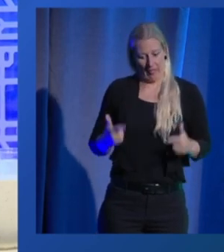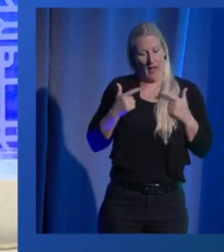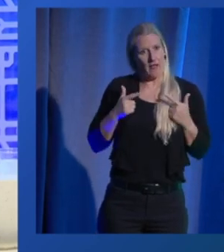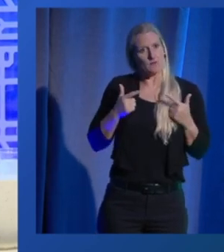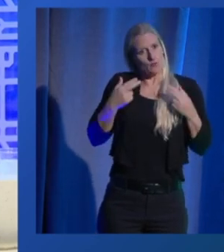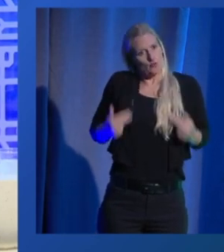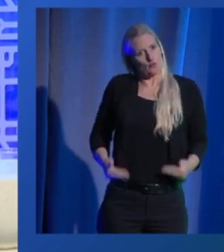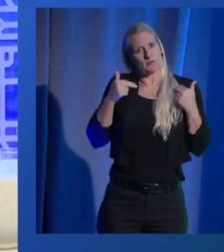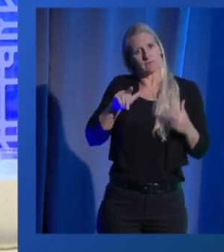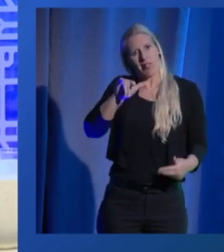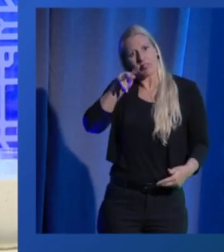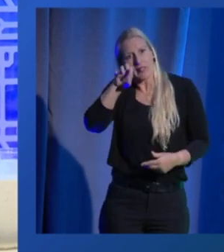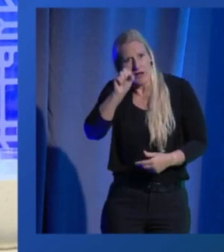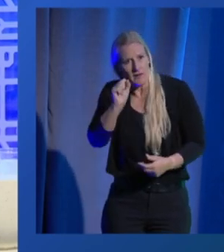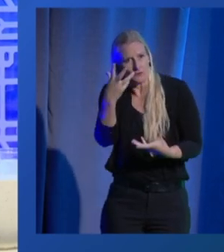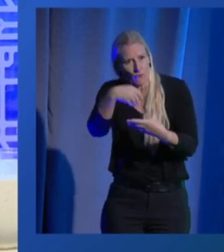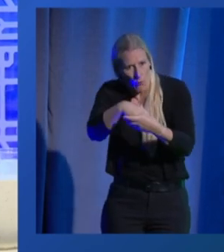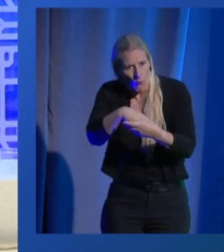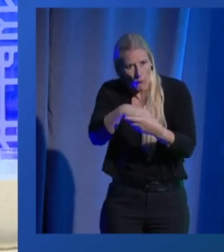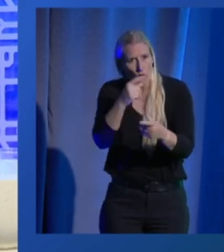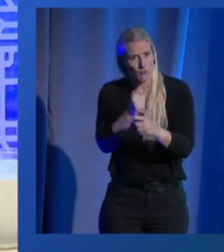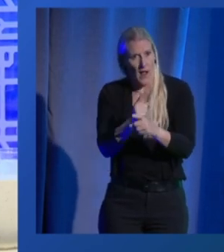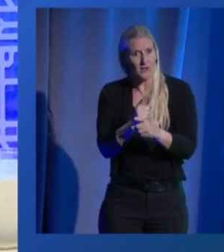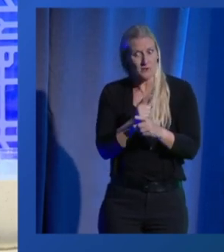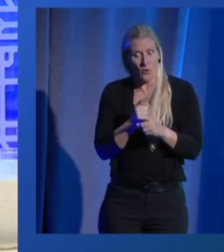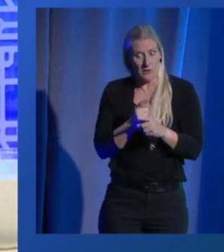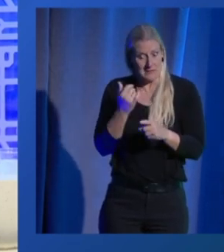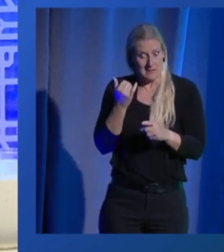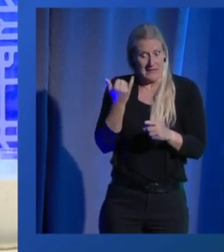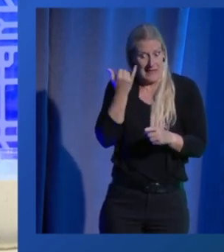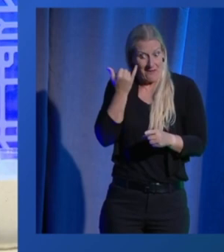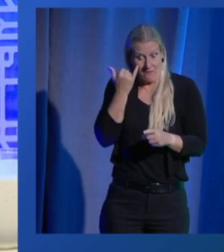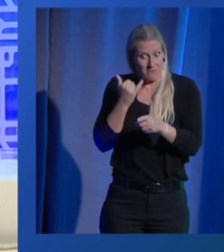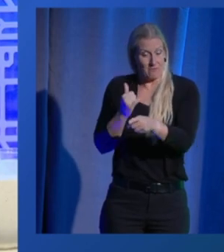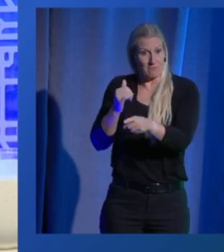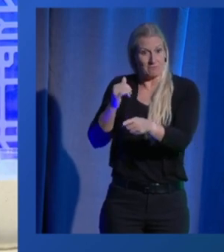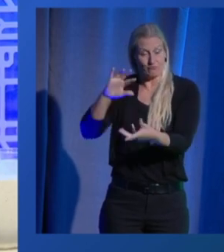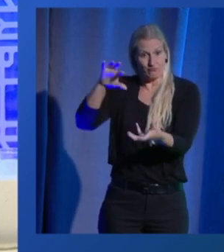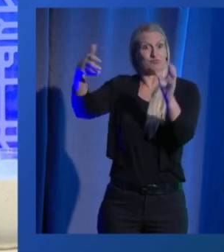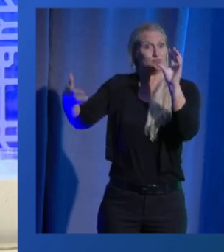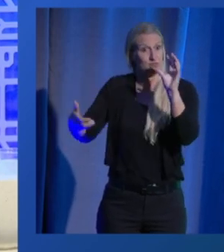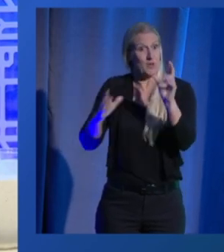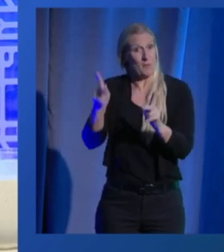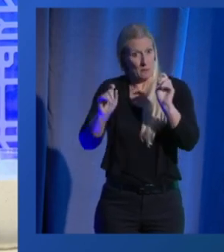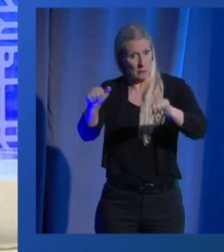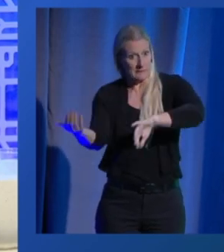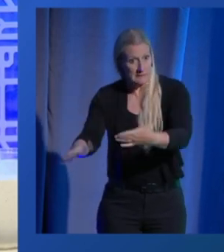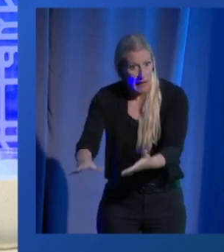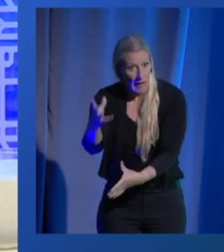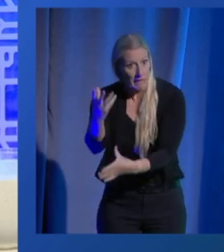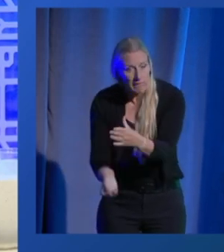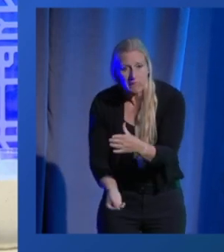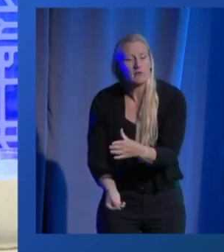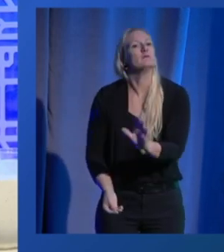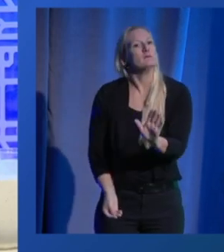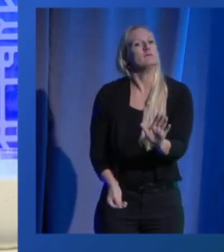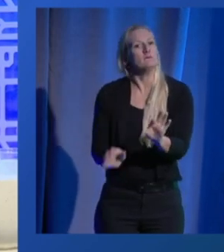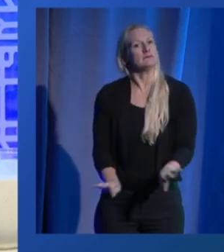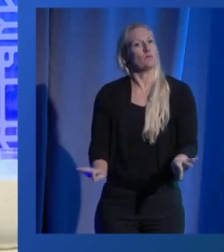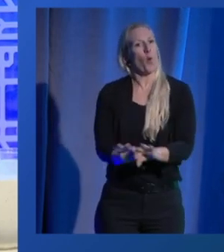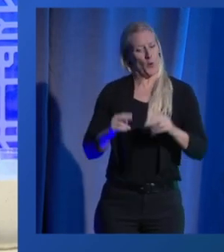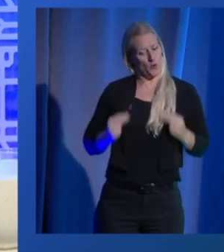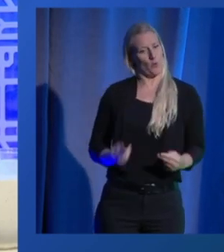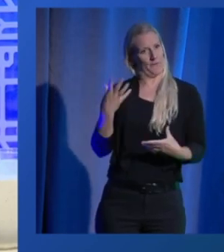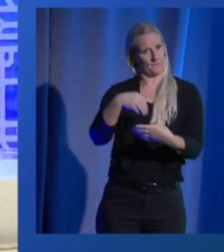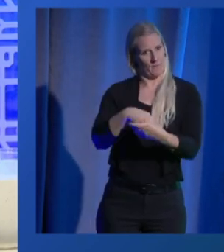doing you know operations that could result in loss of life um I think that's what it's going to be critical and I think I